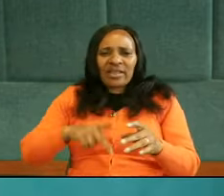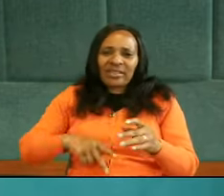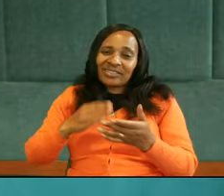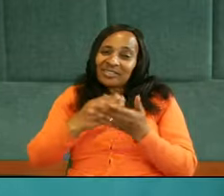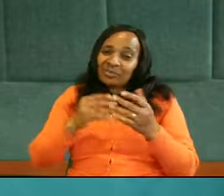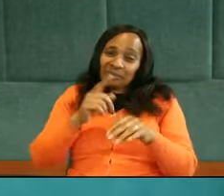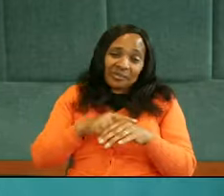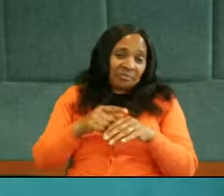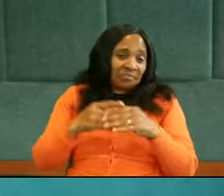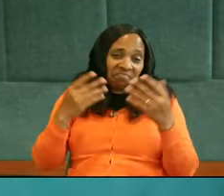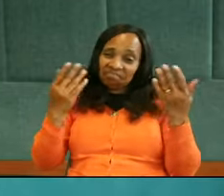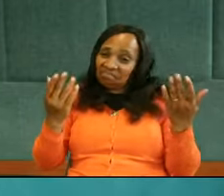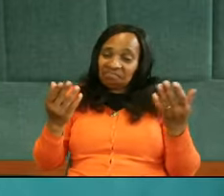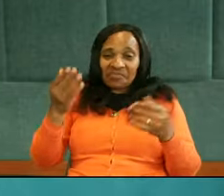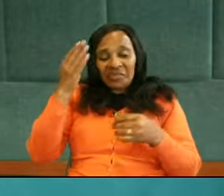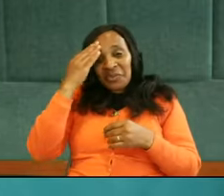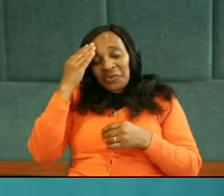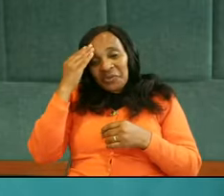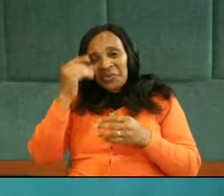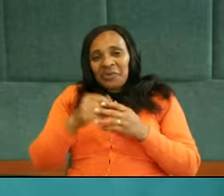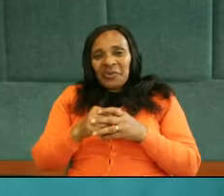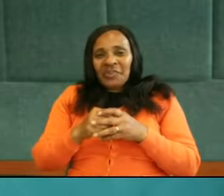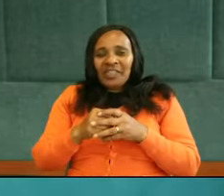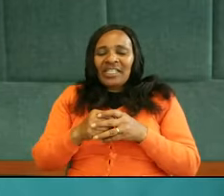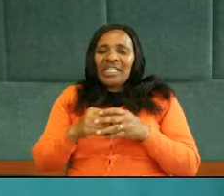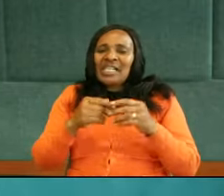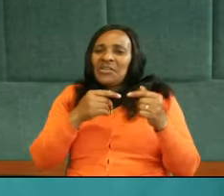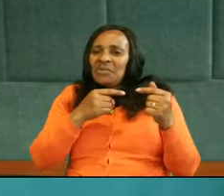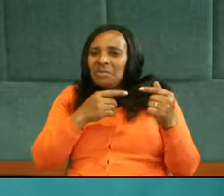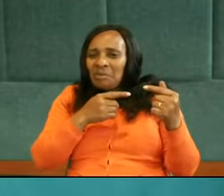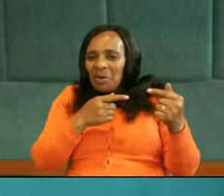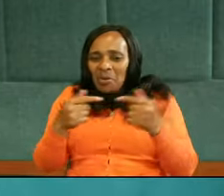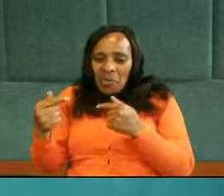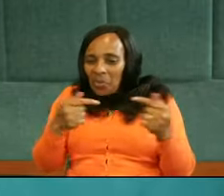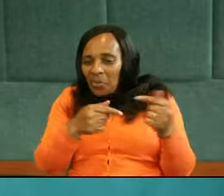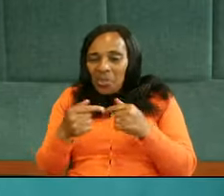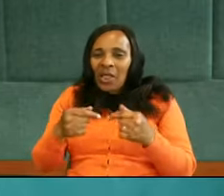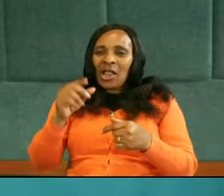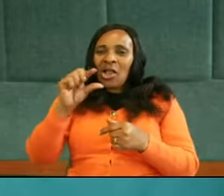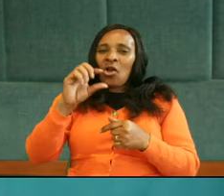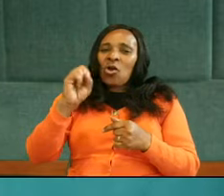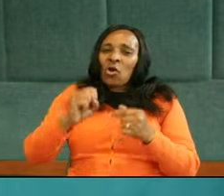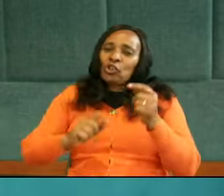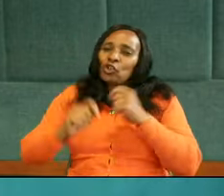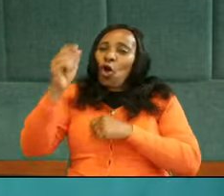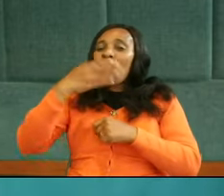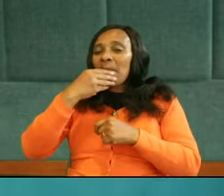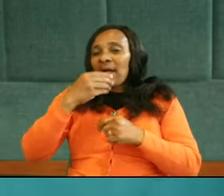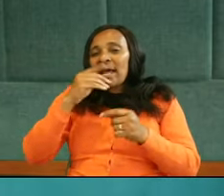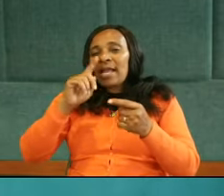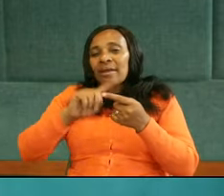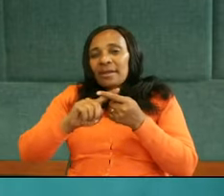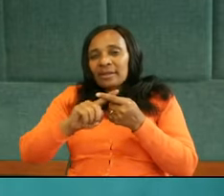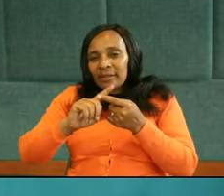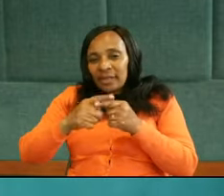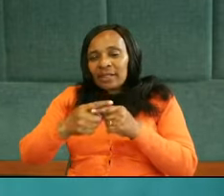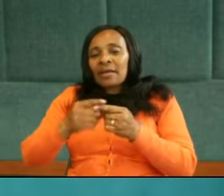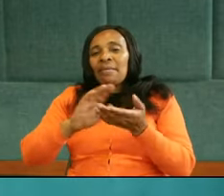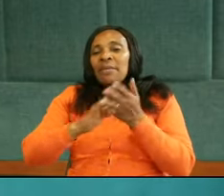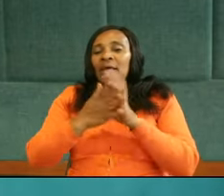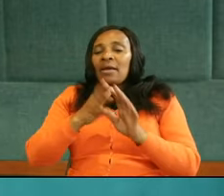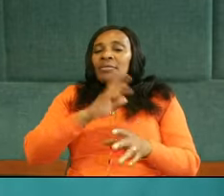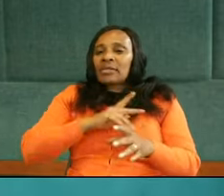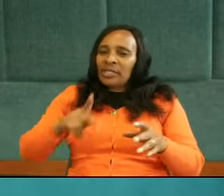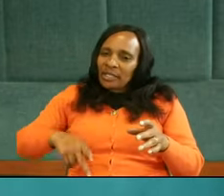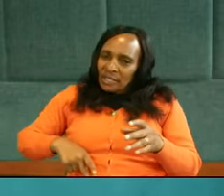sometimes some of us, we just know that he fought Goliath and then he became king. You know, he became king, you know, yeah. but definitely as we read our